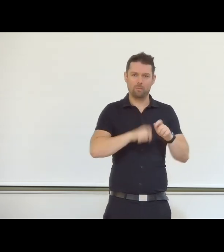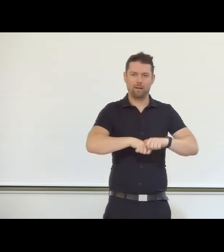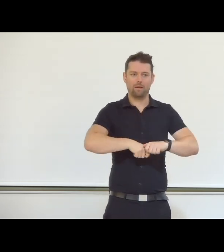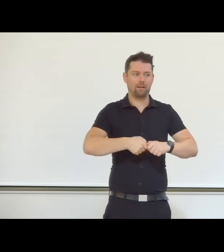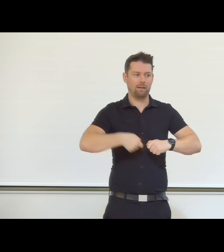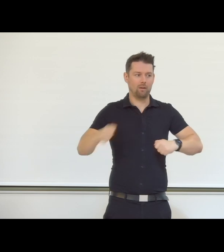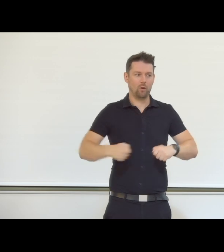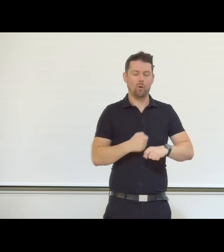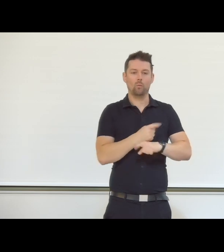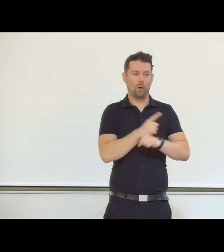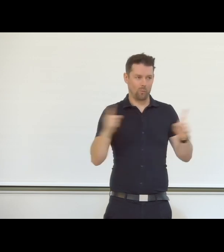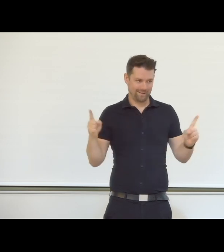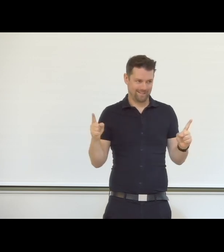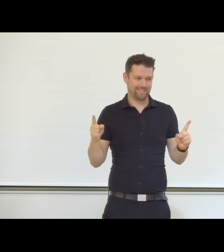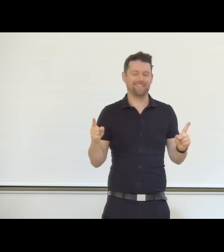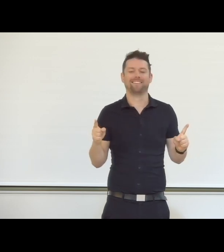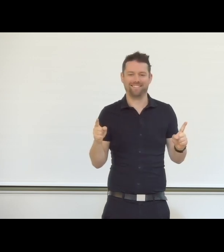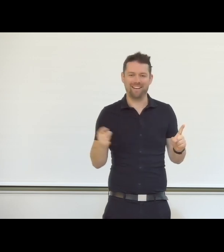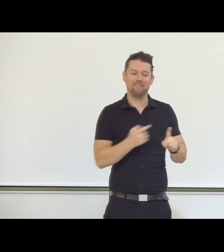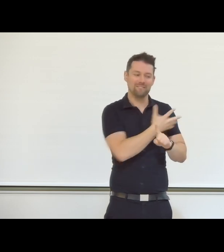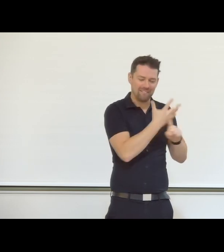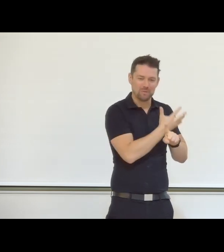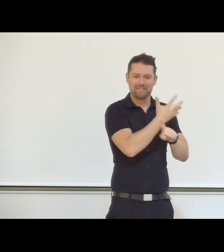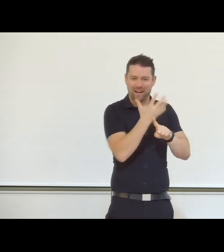5 hours each, okay? Good luck for you guys, by the way.